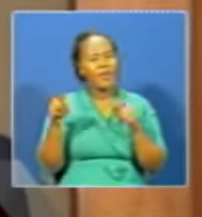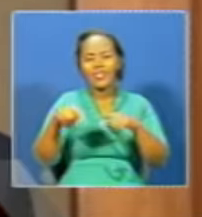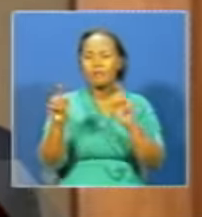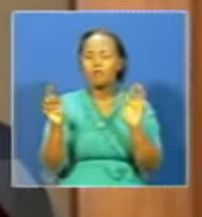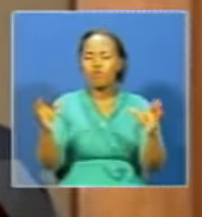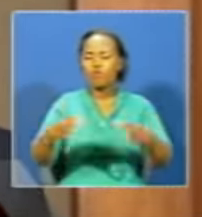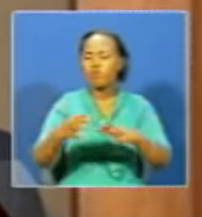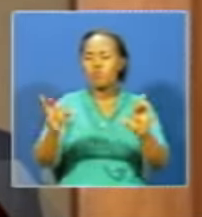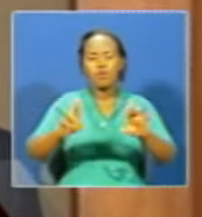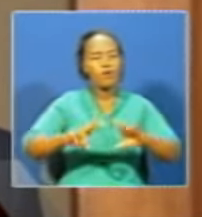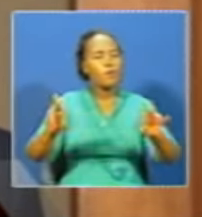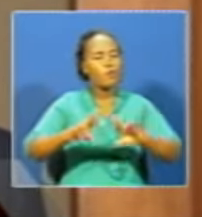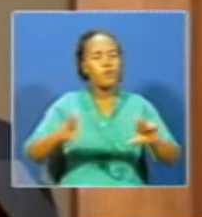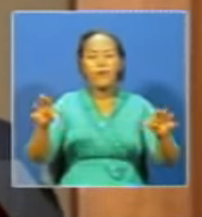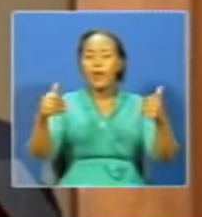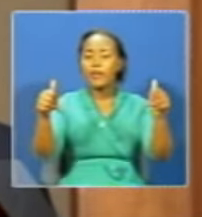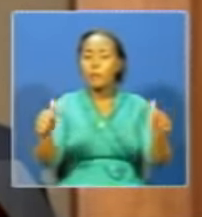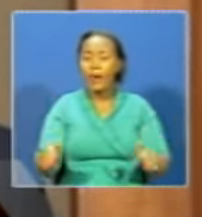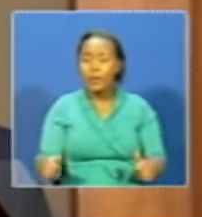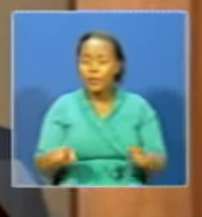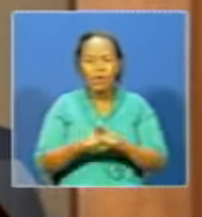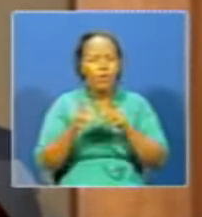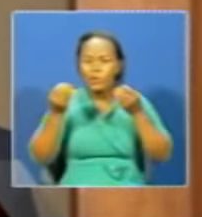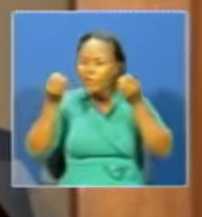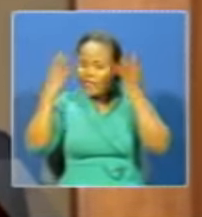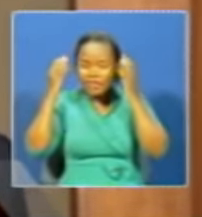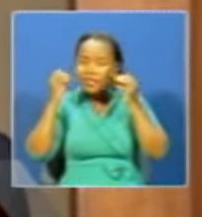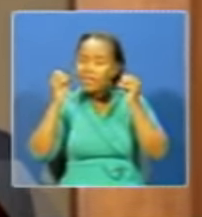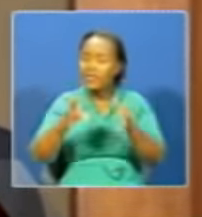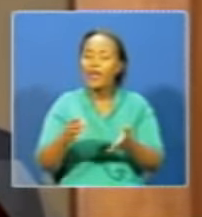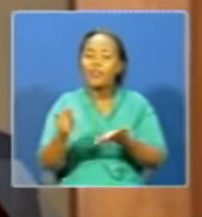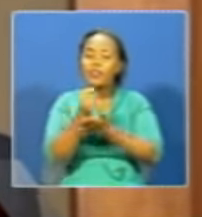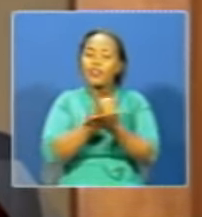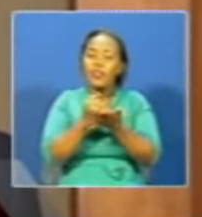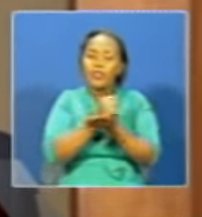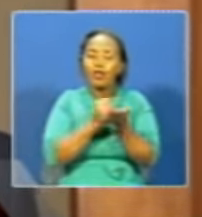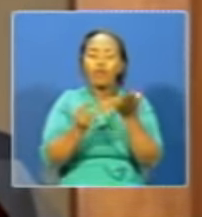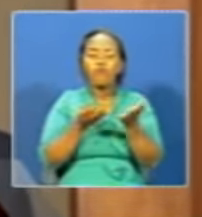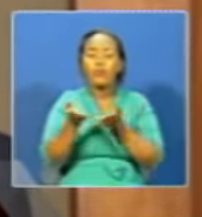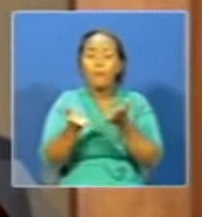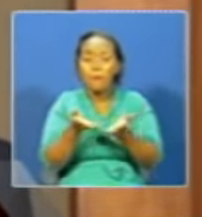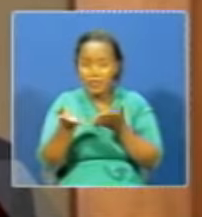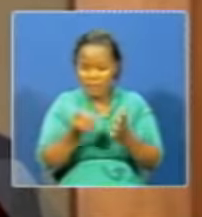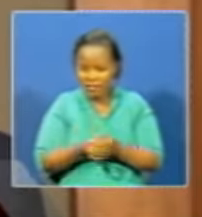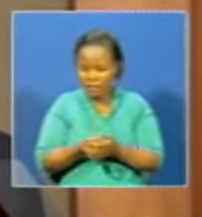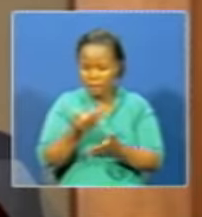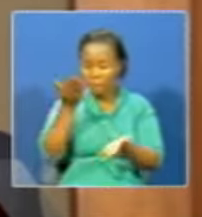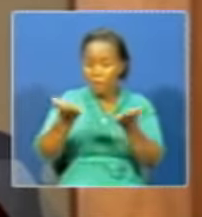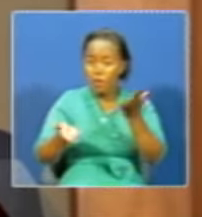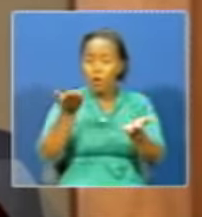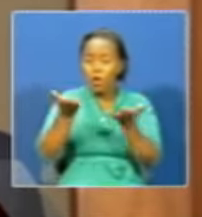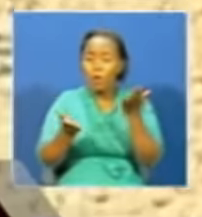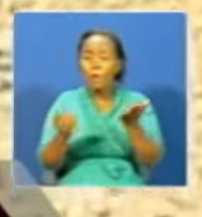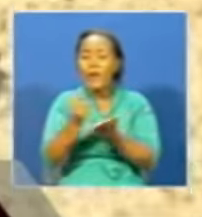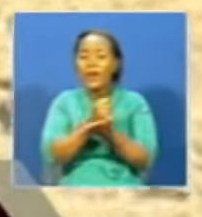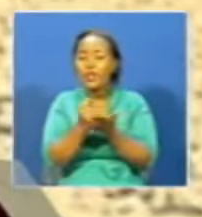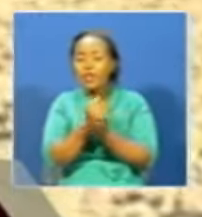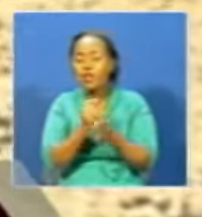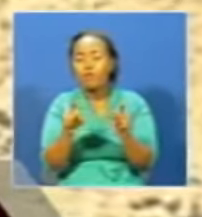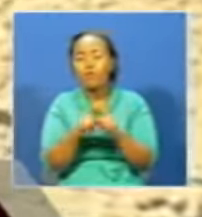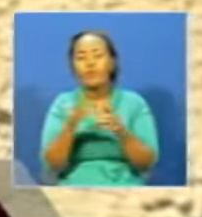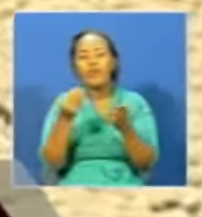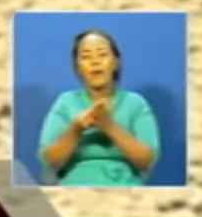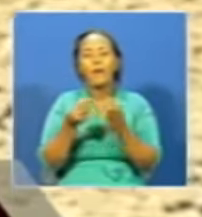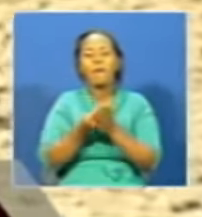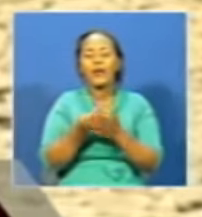not to even understand the coffee business, and comparing the coffee business with the shares that are normally traded. The